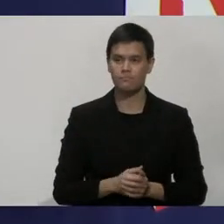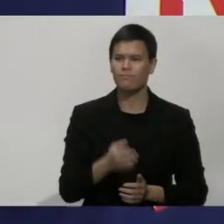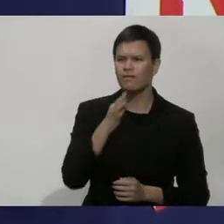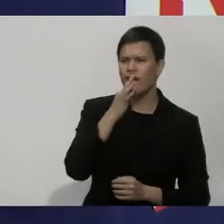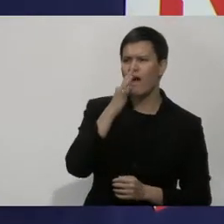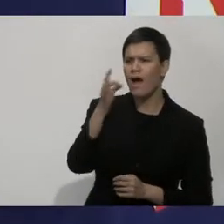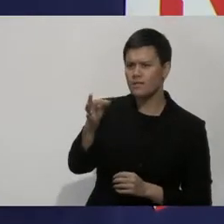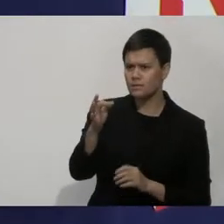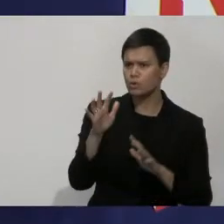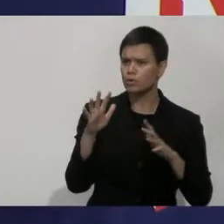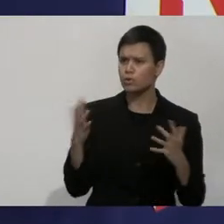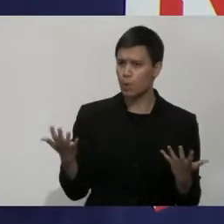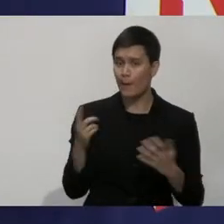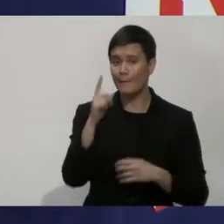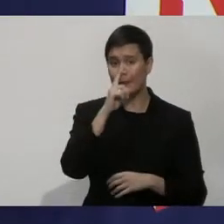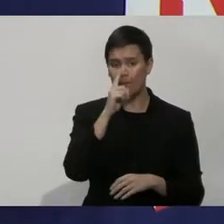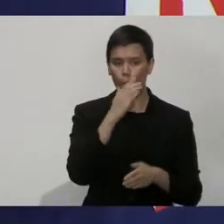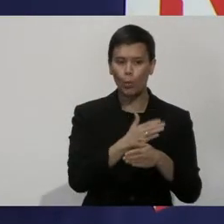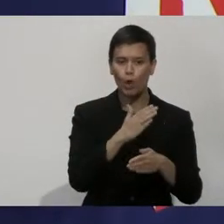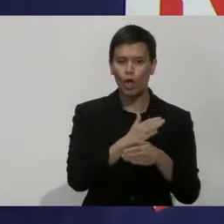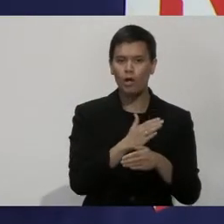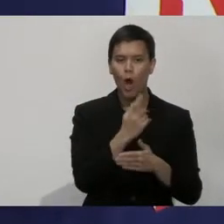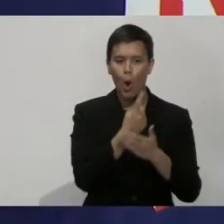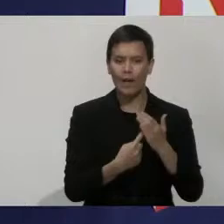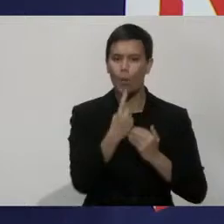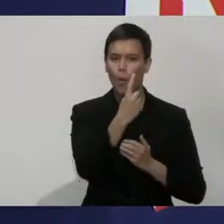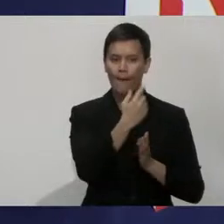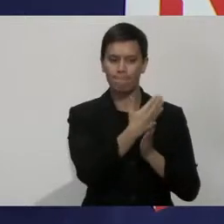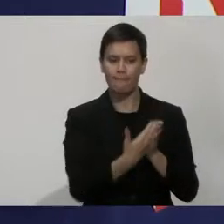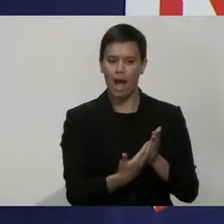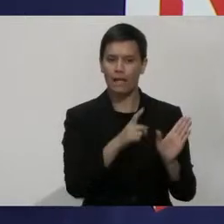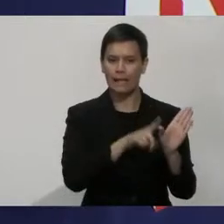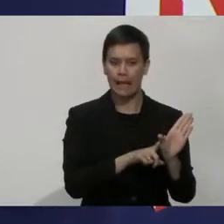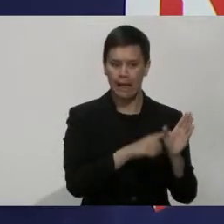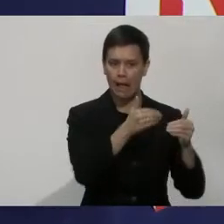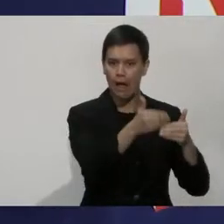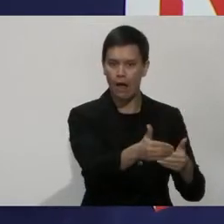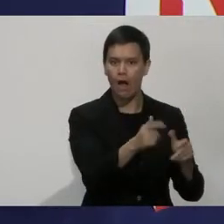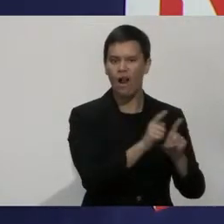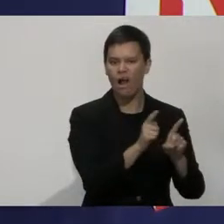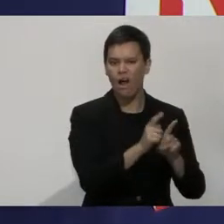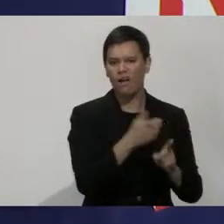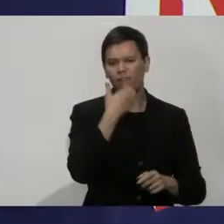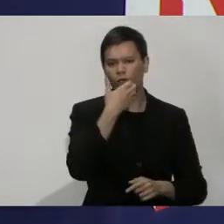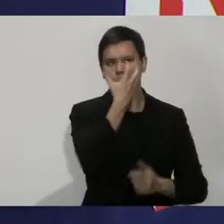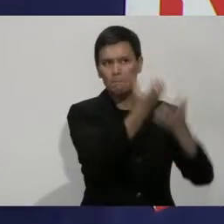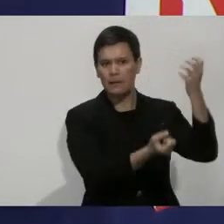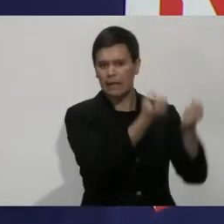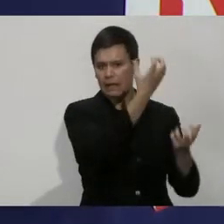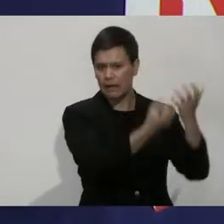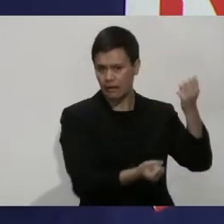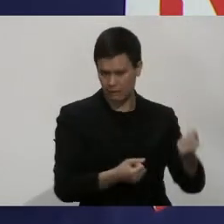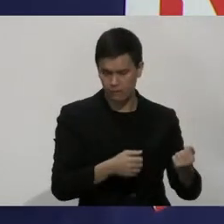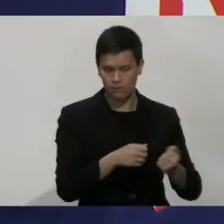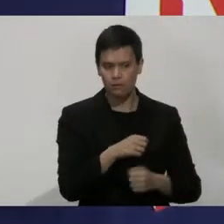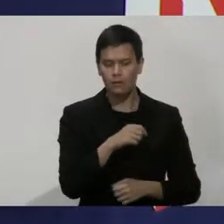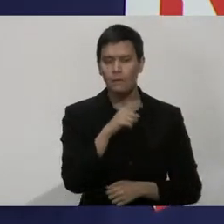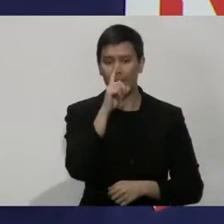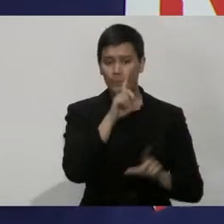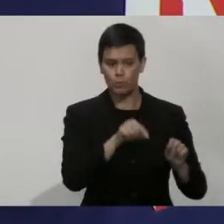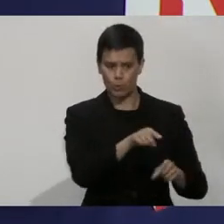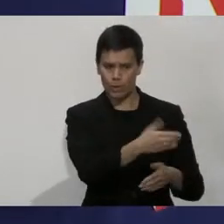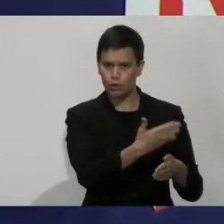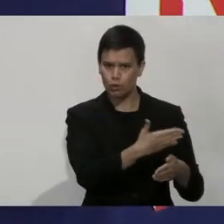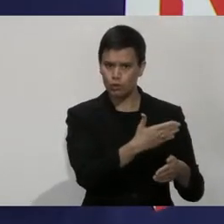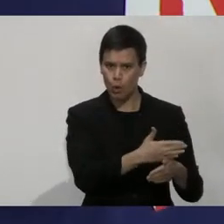team. Seasonal workers and others who, for a range of reasons, may be in the country without a visa. What is the message to those in this position who find